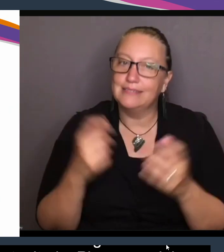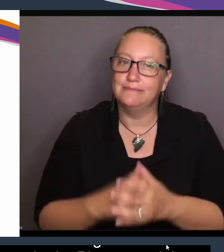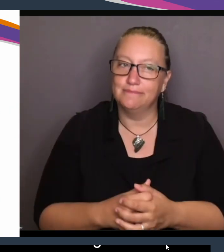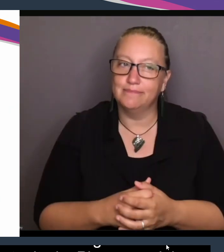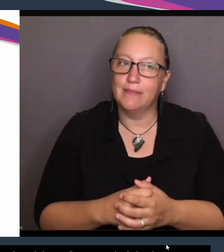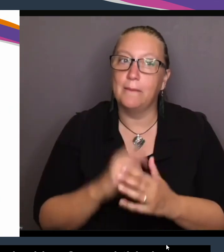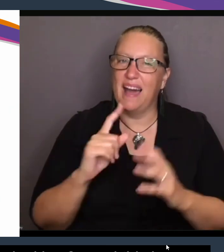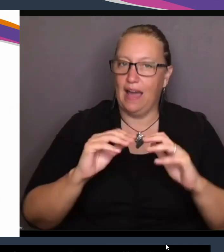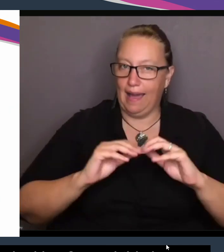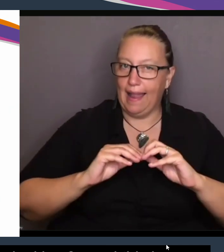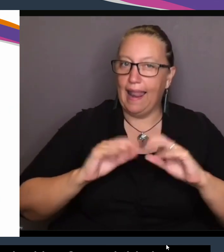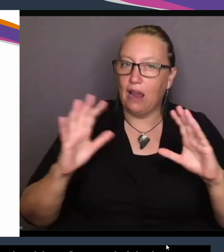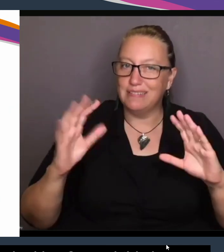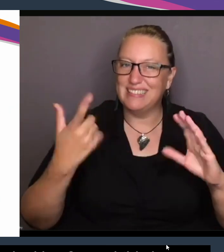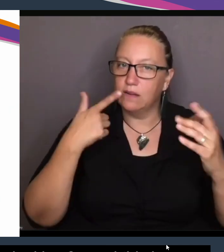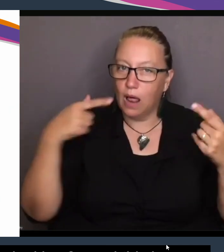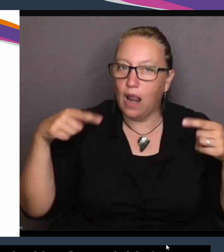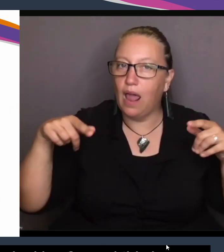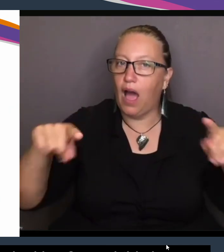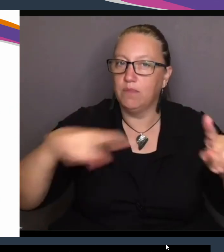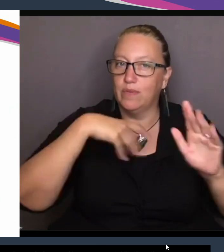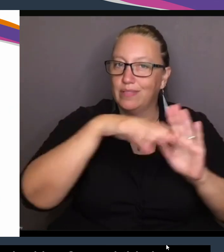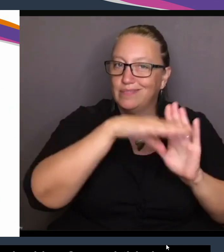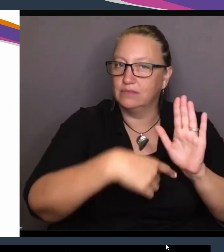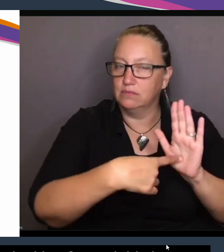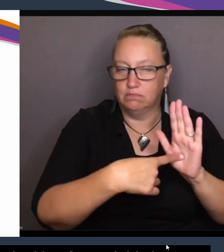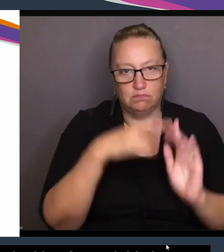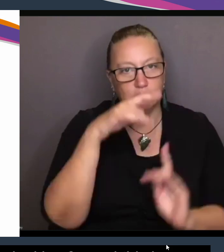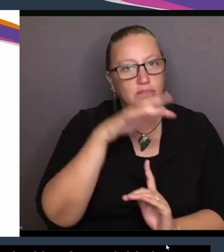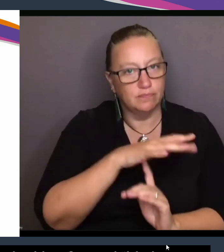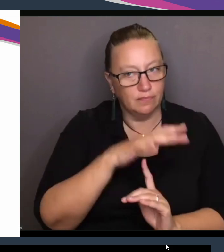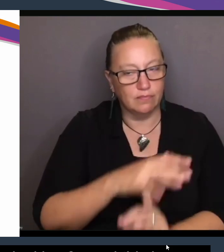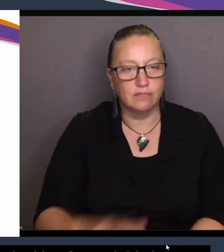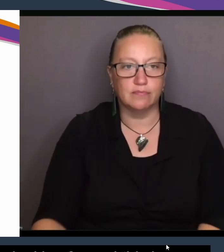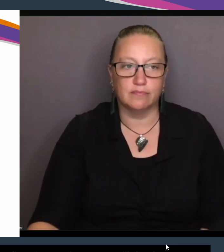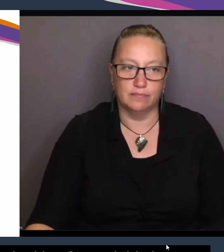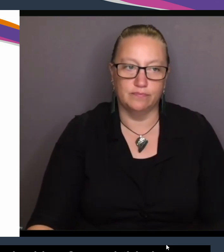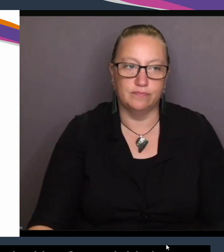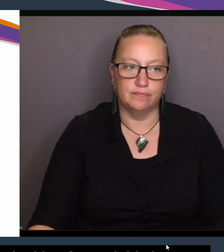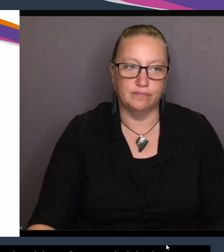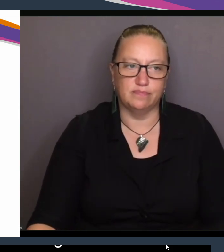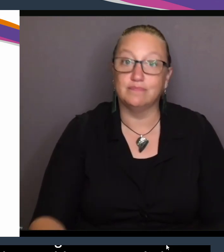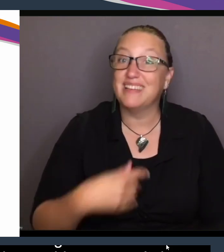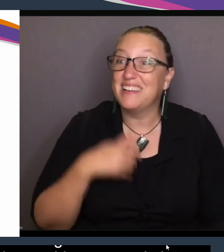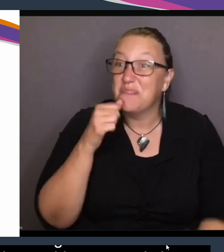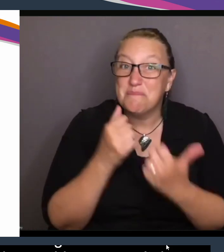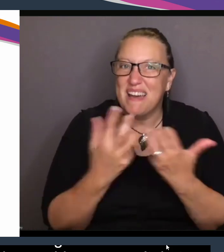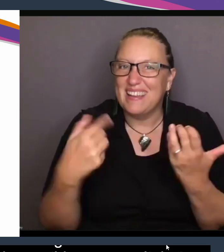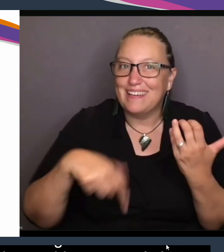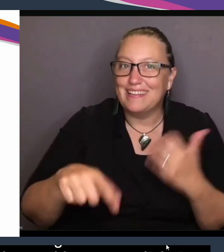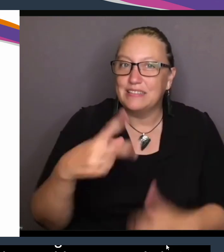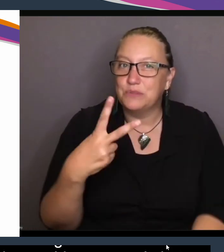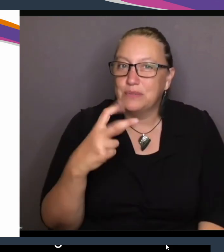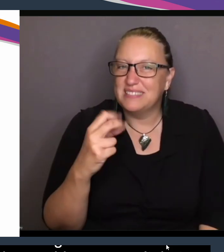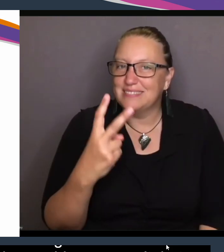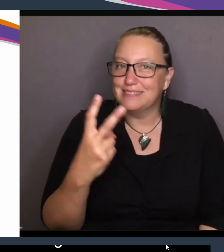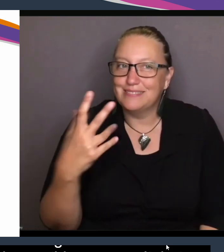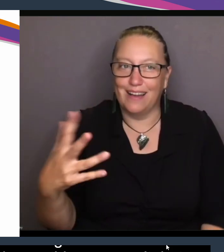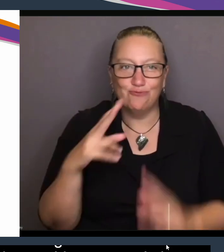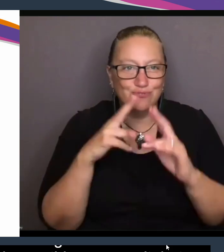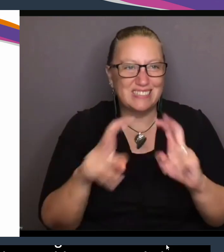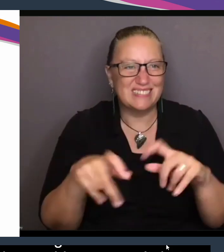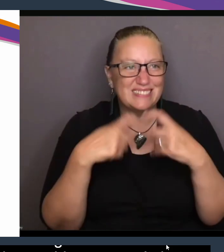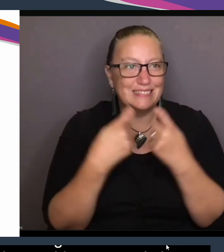matter. It's also really important, and I know we've got a number of our 2025 research funding teams in the